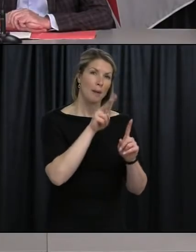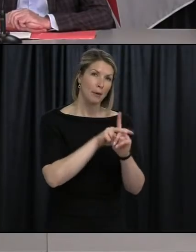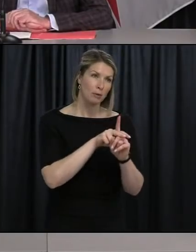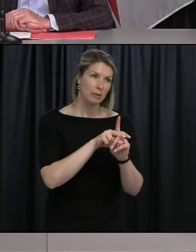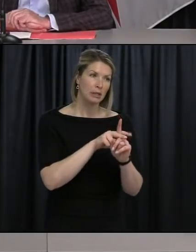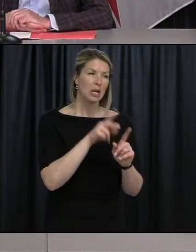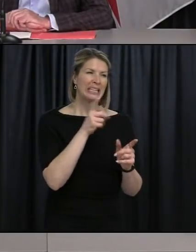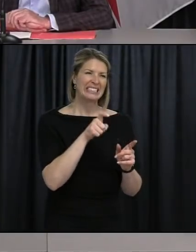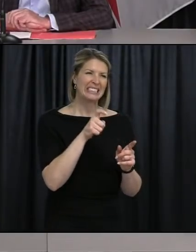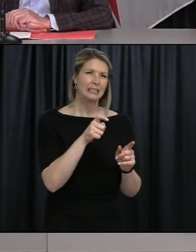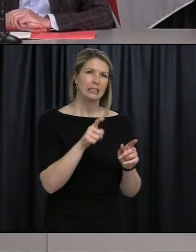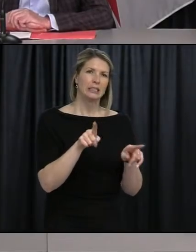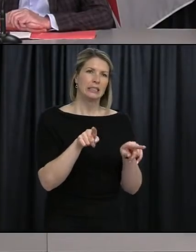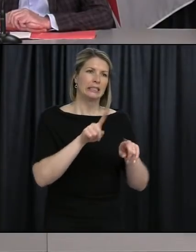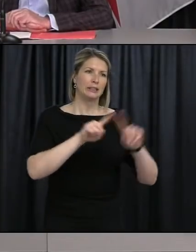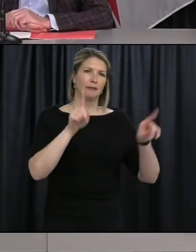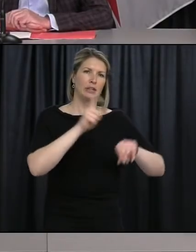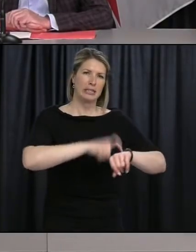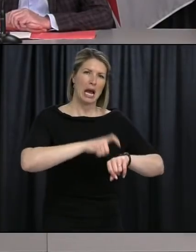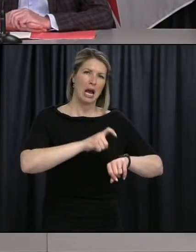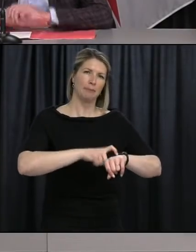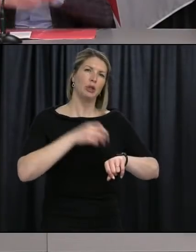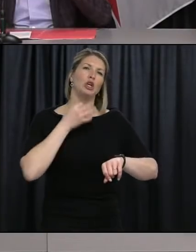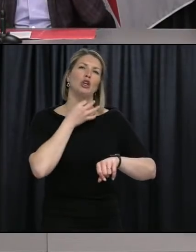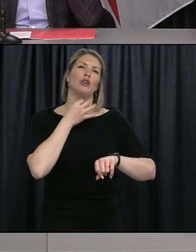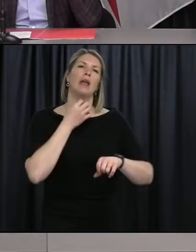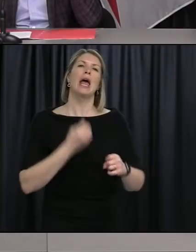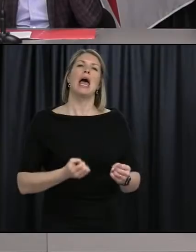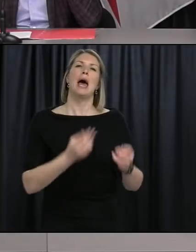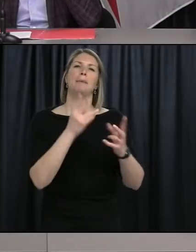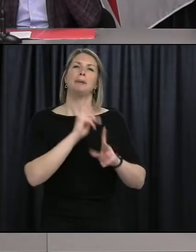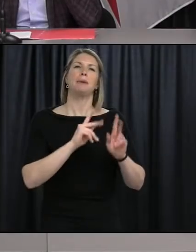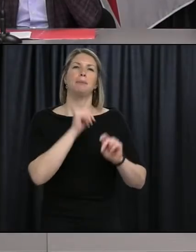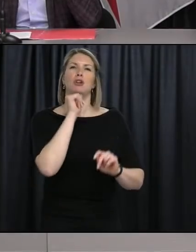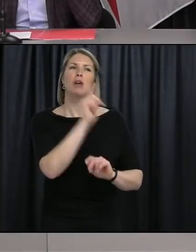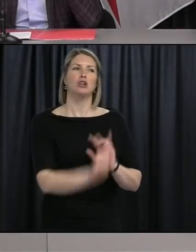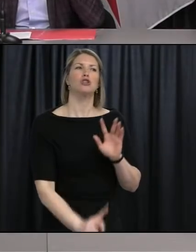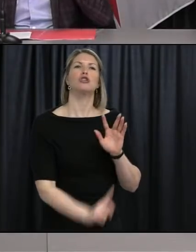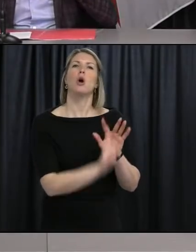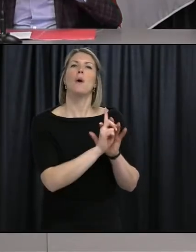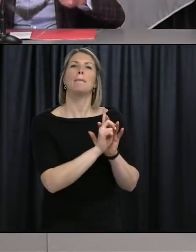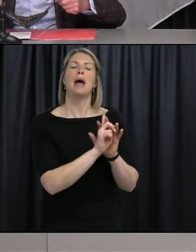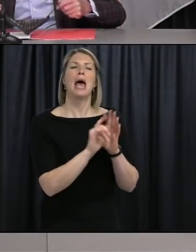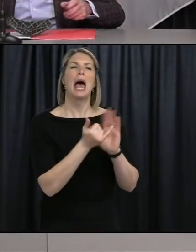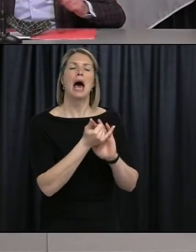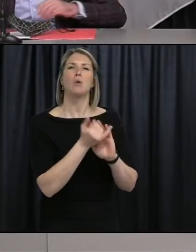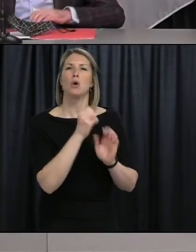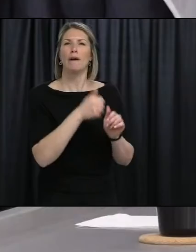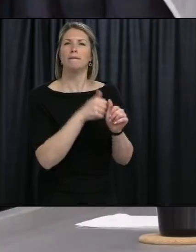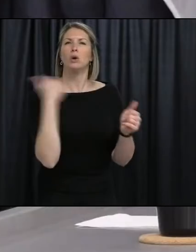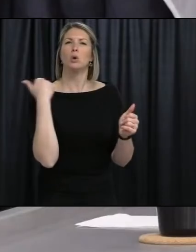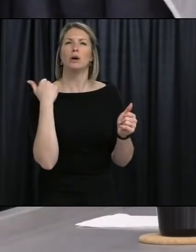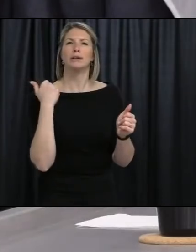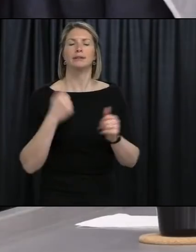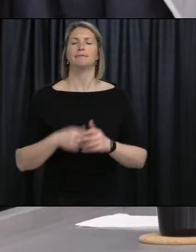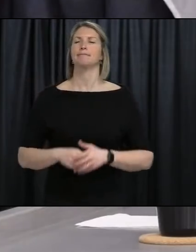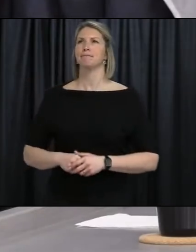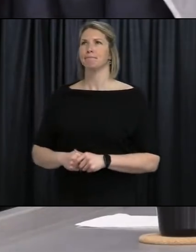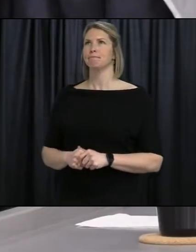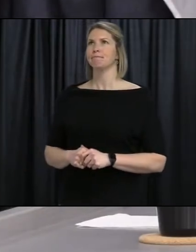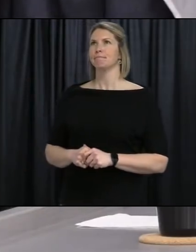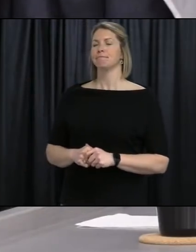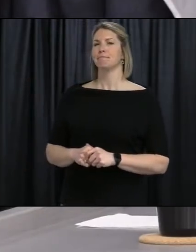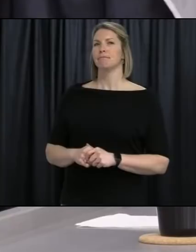because they simply can't get through. How many no-shows are we seeing, and what can we do to curb that? The number of no-shows